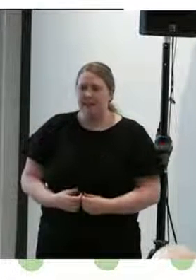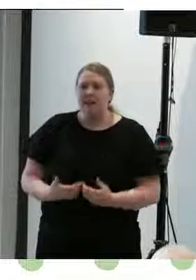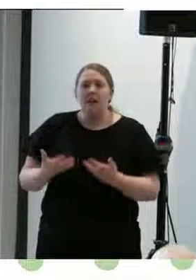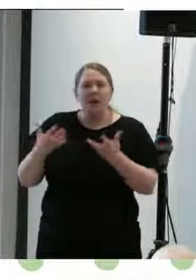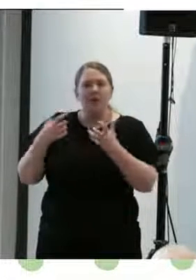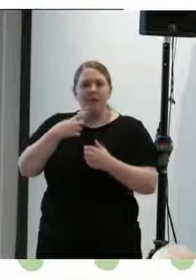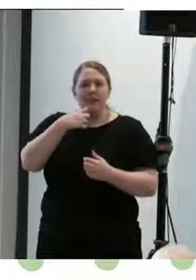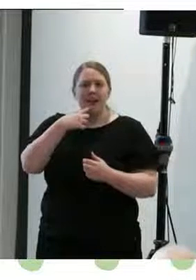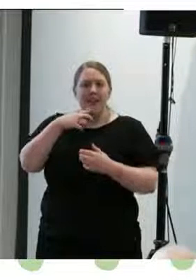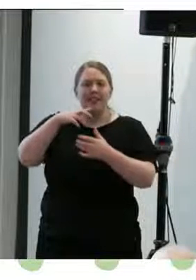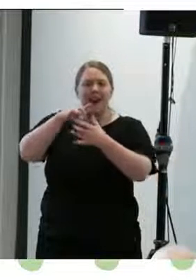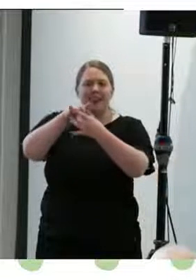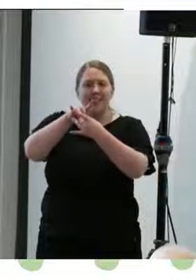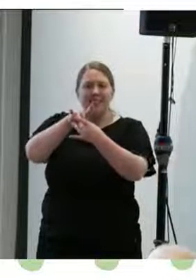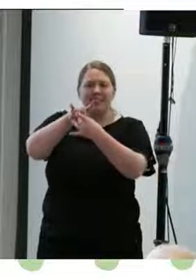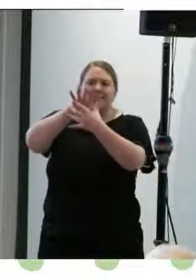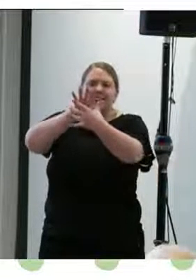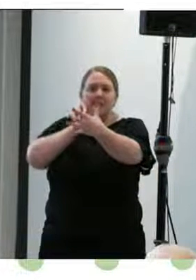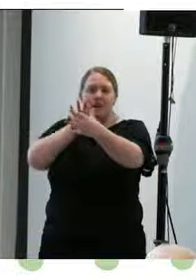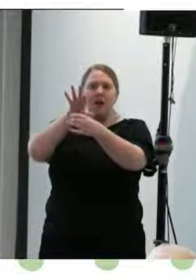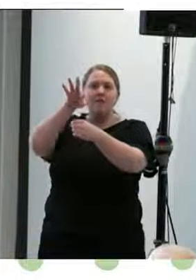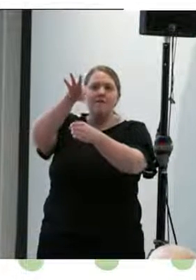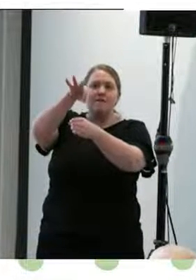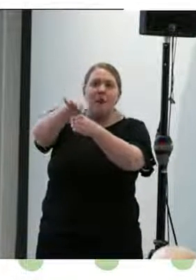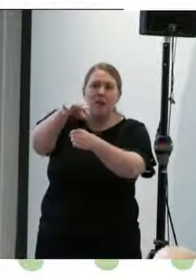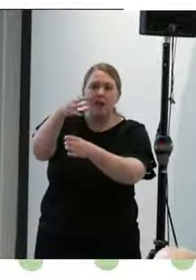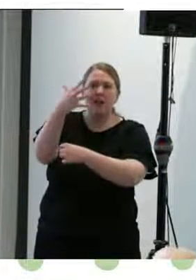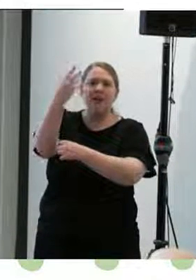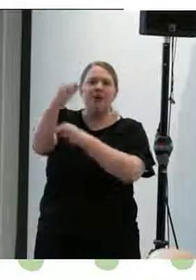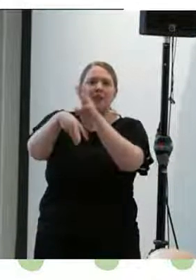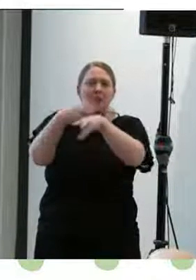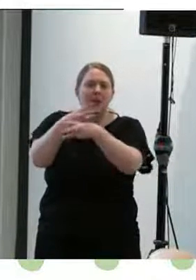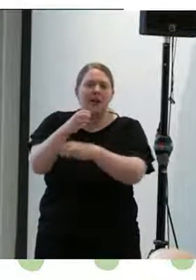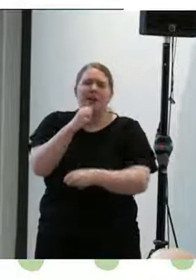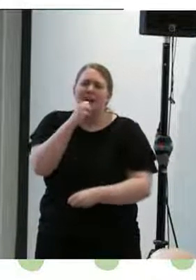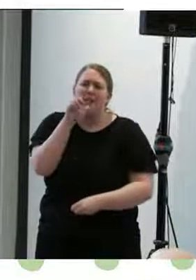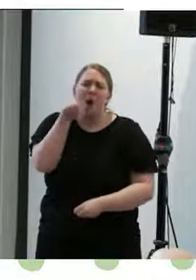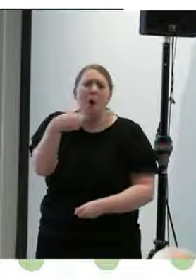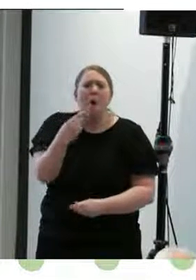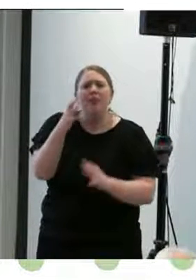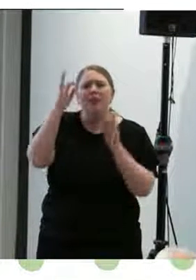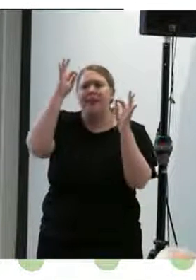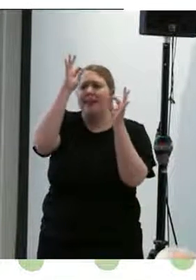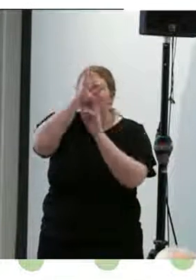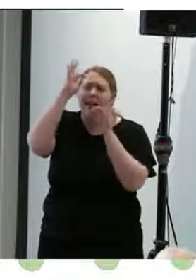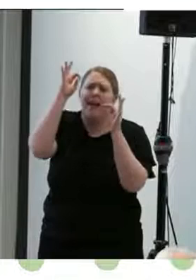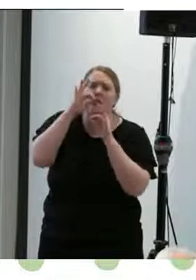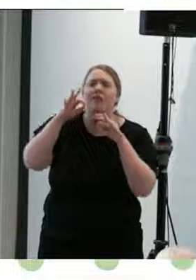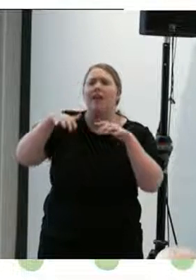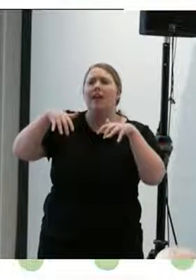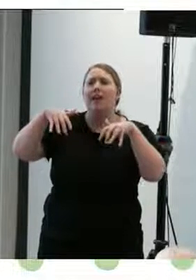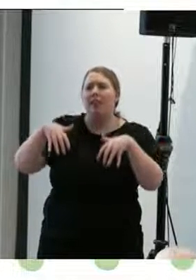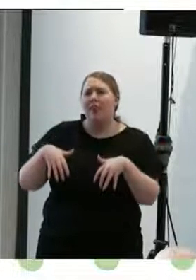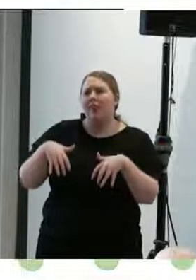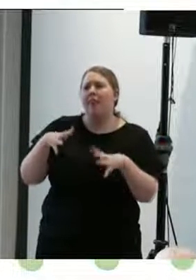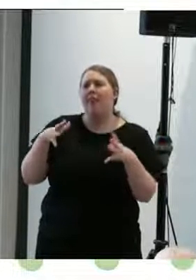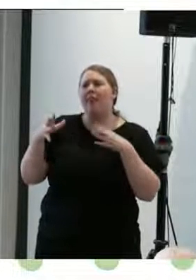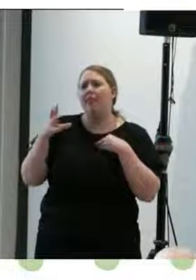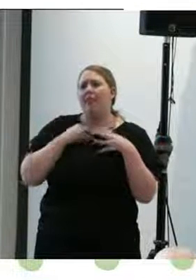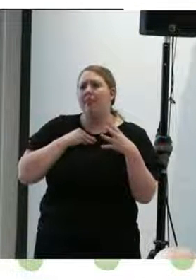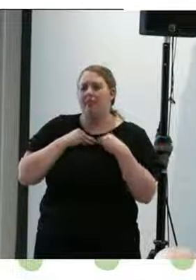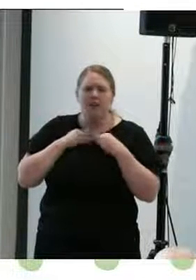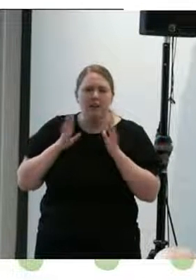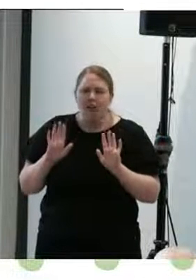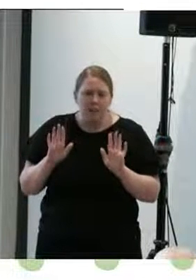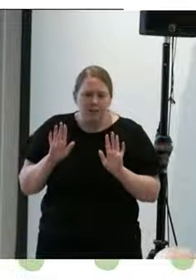that disengaging from voting or the outside world is not just ignorance or apathy or complacency. And actually, the